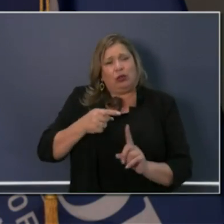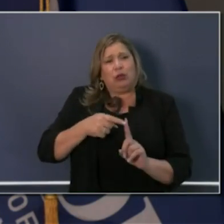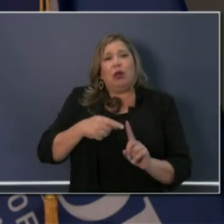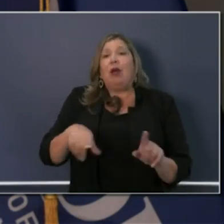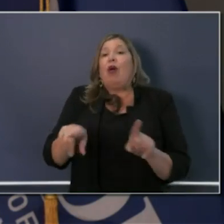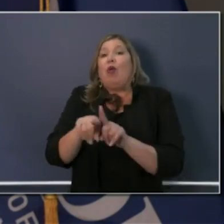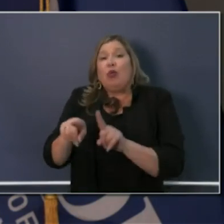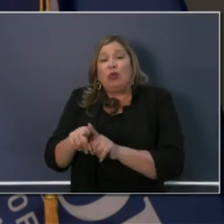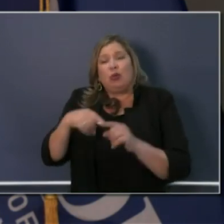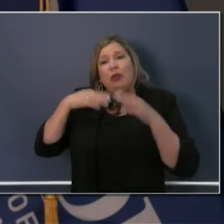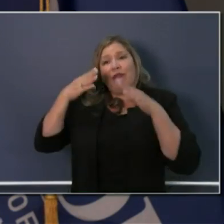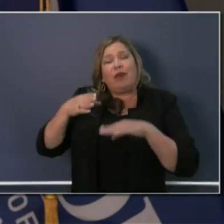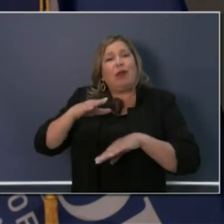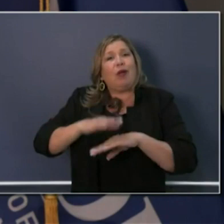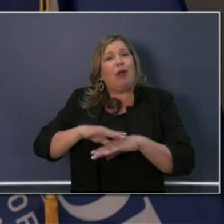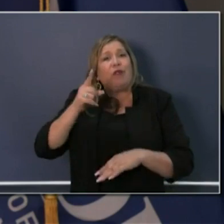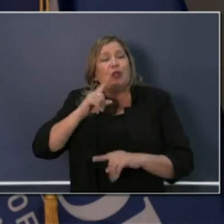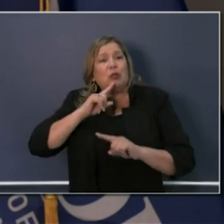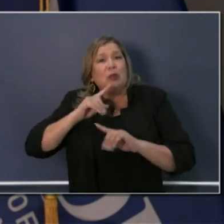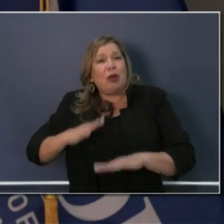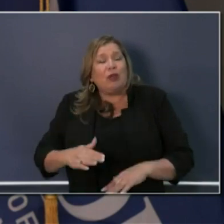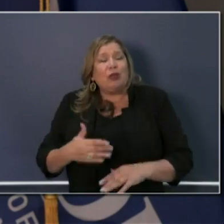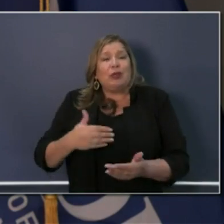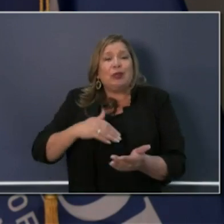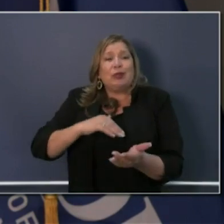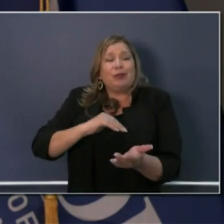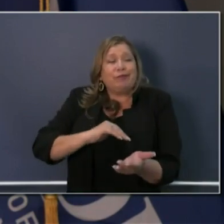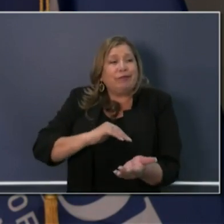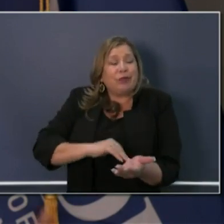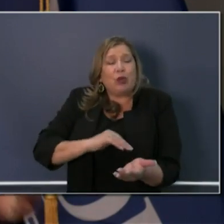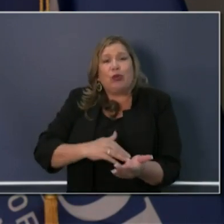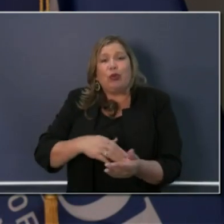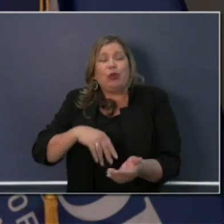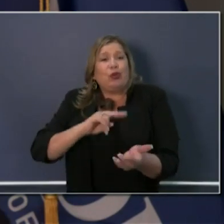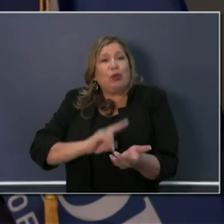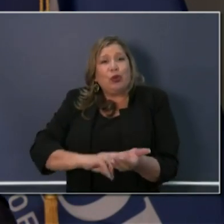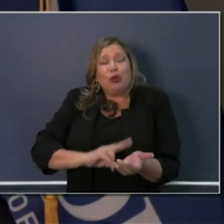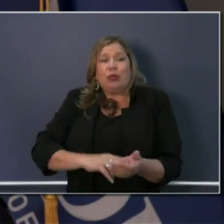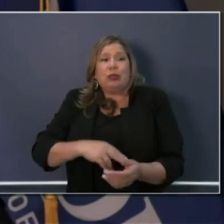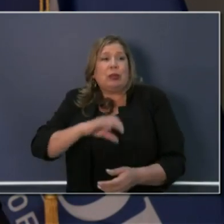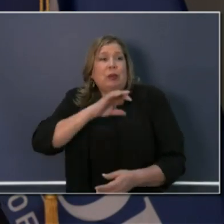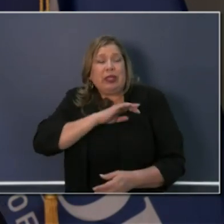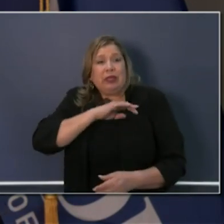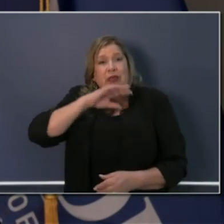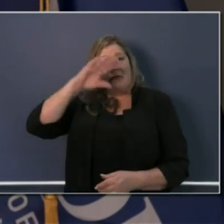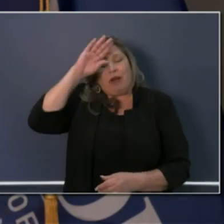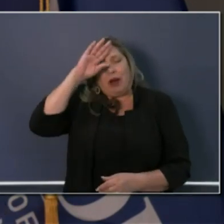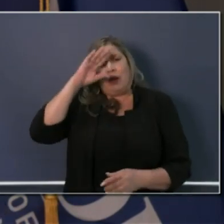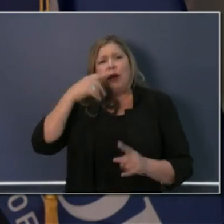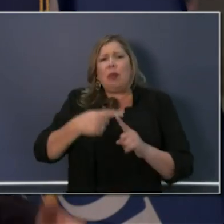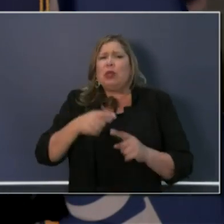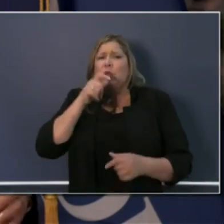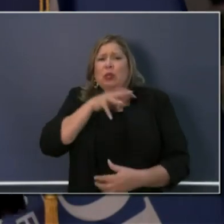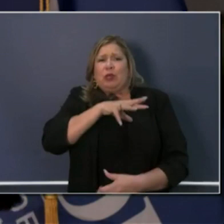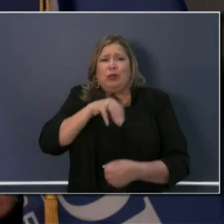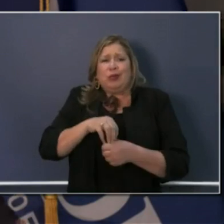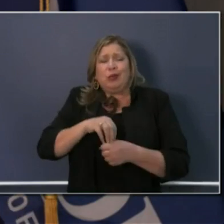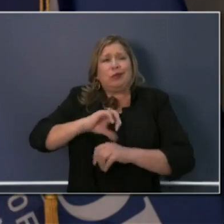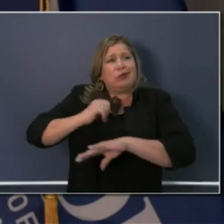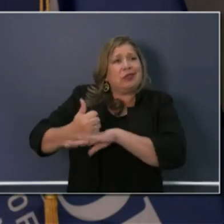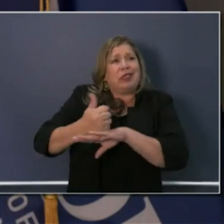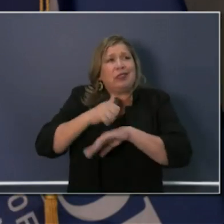paramedics, our police and fire, but also some of those in the logistics sector that I think also deserve prioritization of testing. In addition,